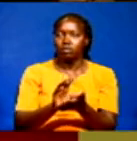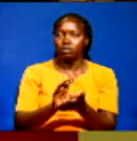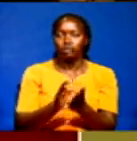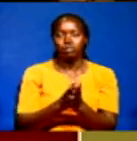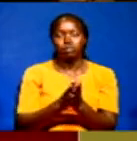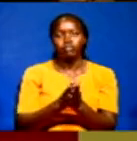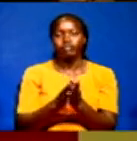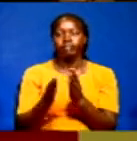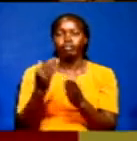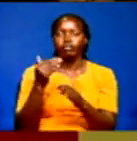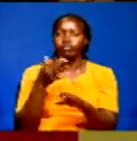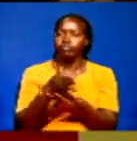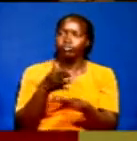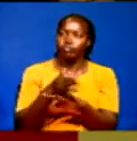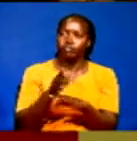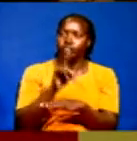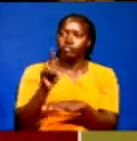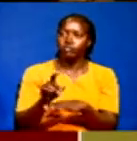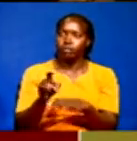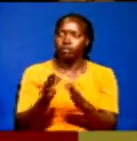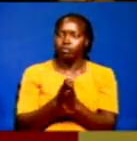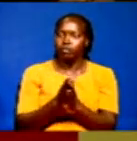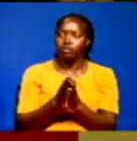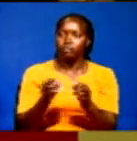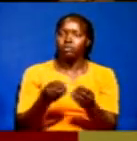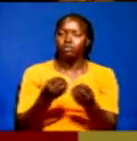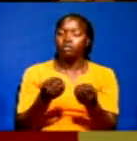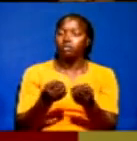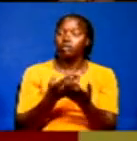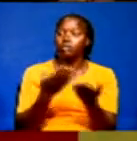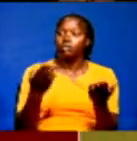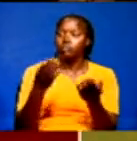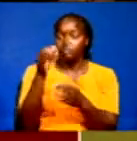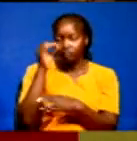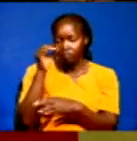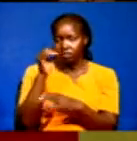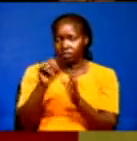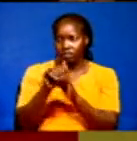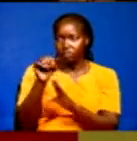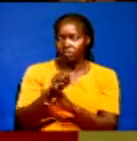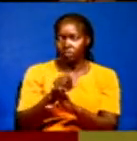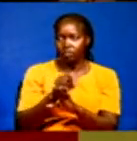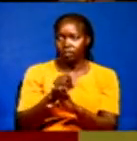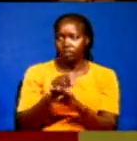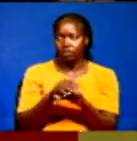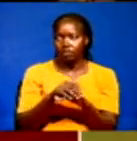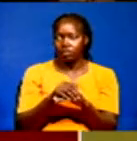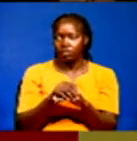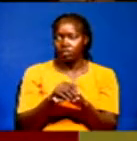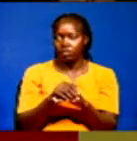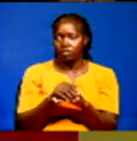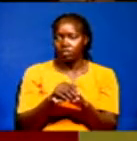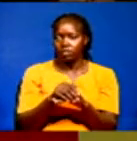malpractices. These candidates have been scored 0 in the subjects where they engaged in such malpractices.